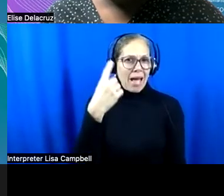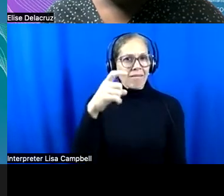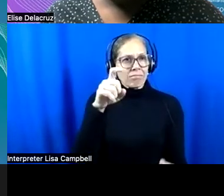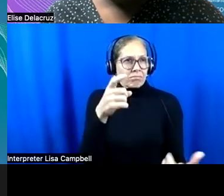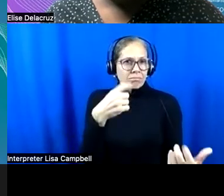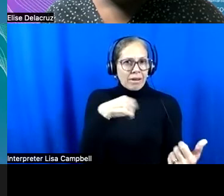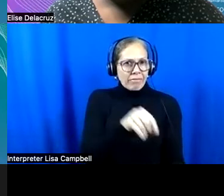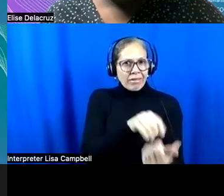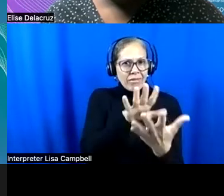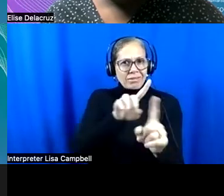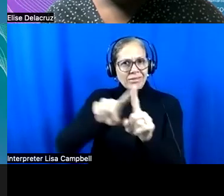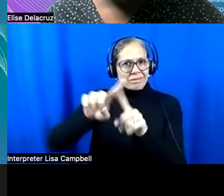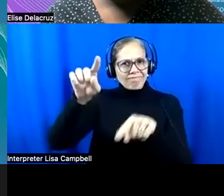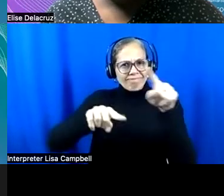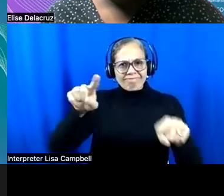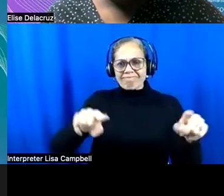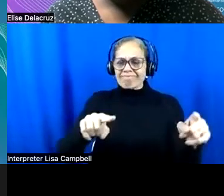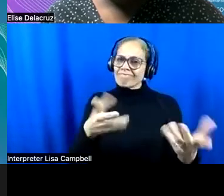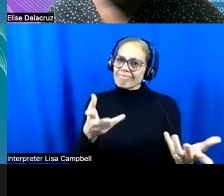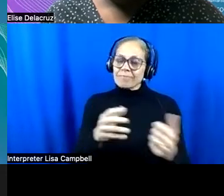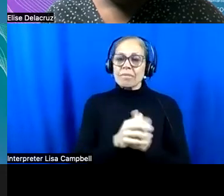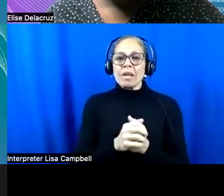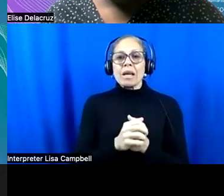Additionally, Smith's leadership helped facilitate a